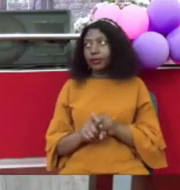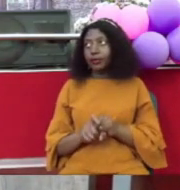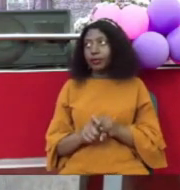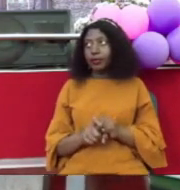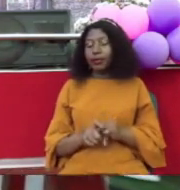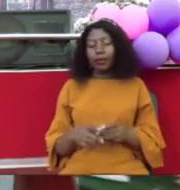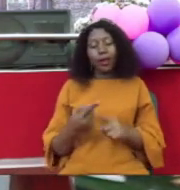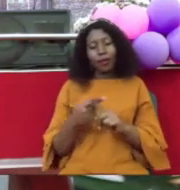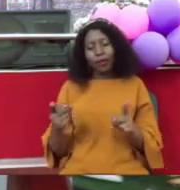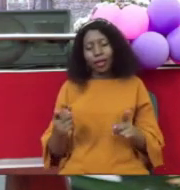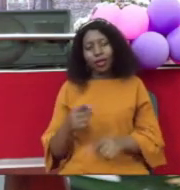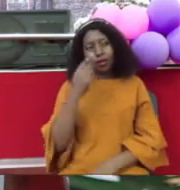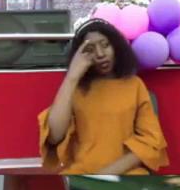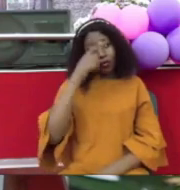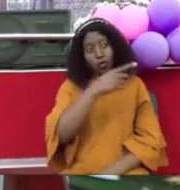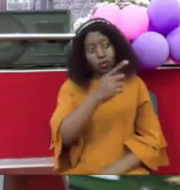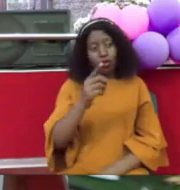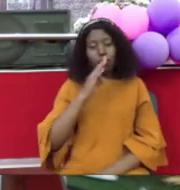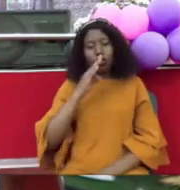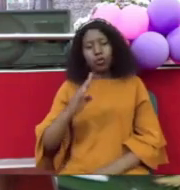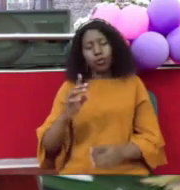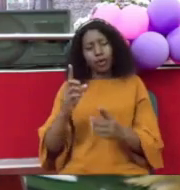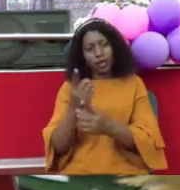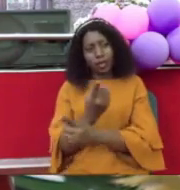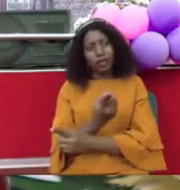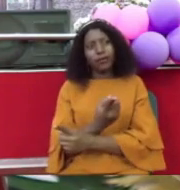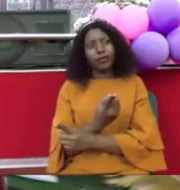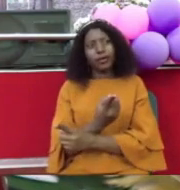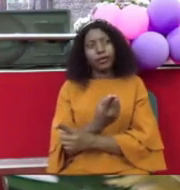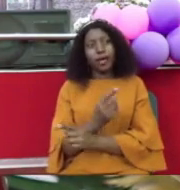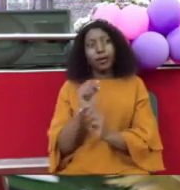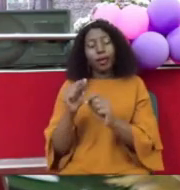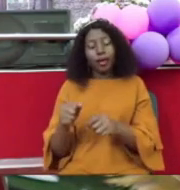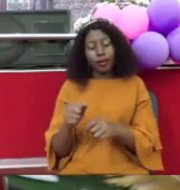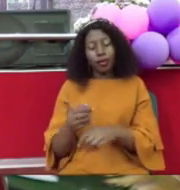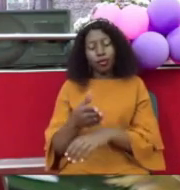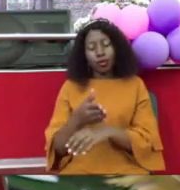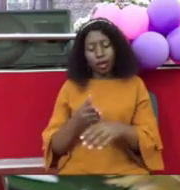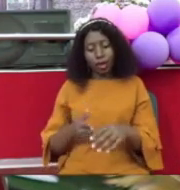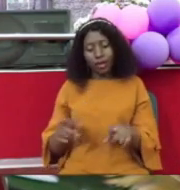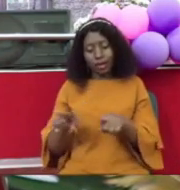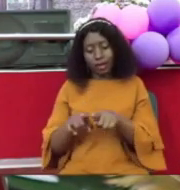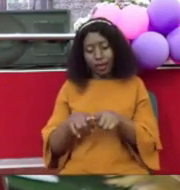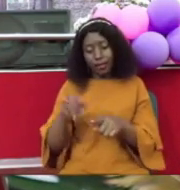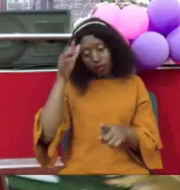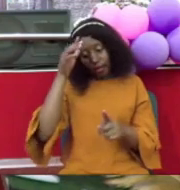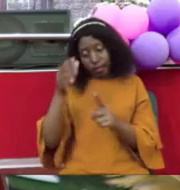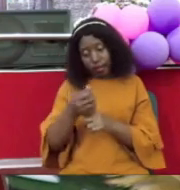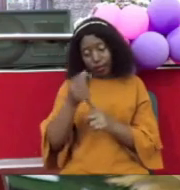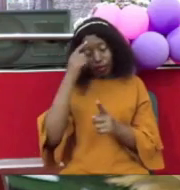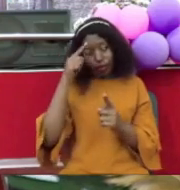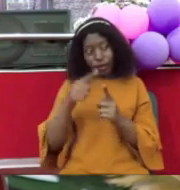threshing sledge. Lakini ili uwe una uwezo wa kukata. To fulfill your purpose. Kuweza kutimiliza makusudi yako.